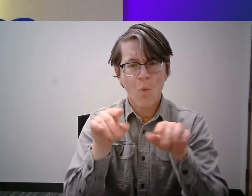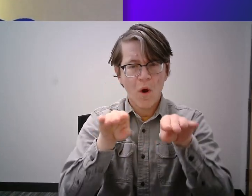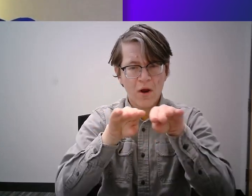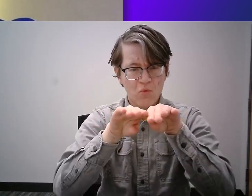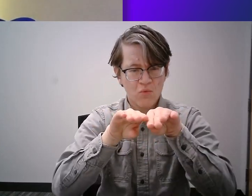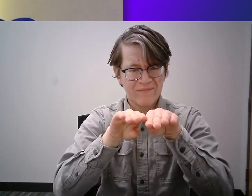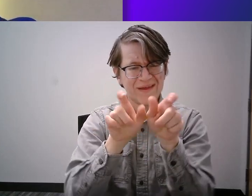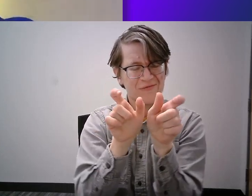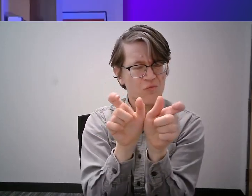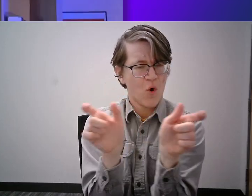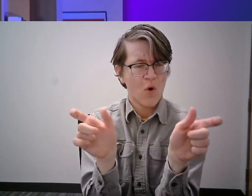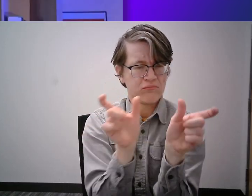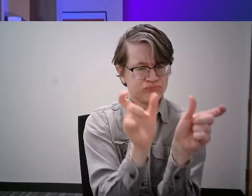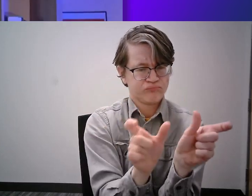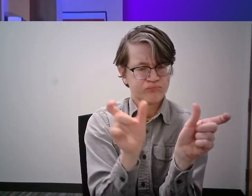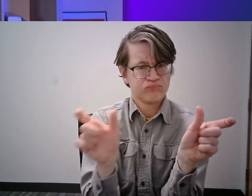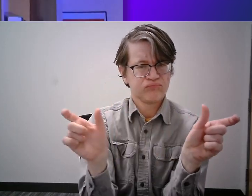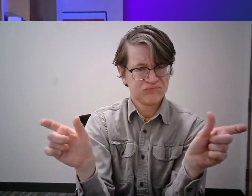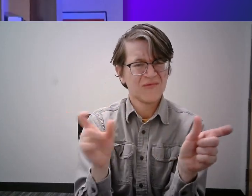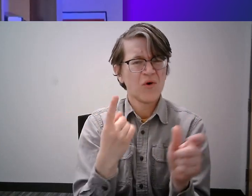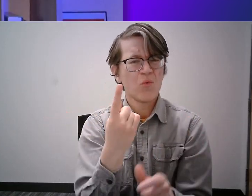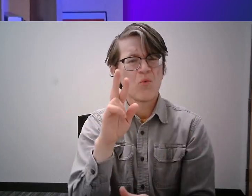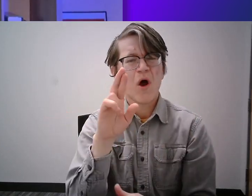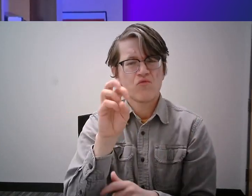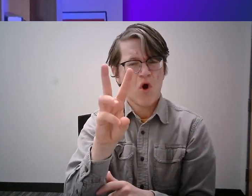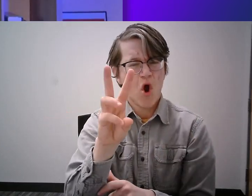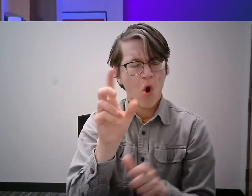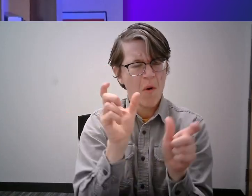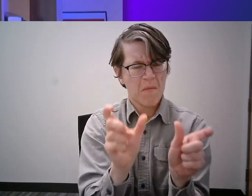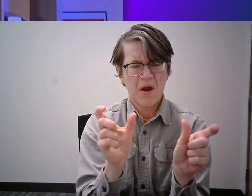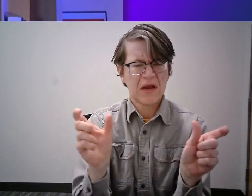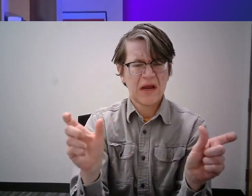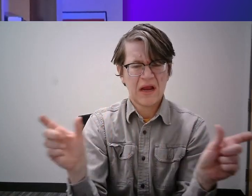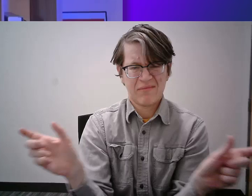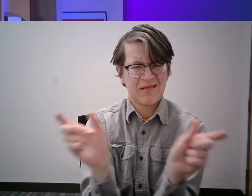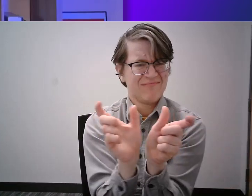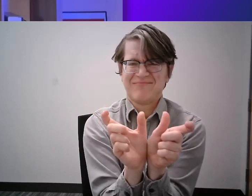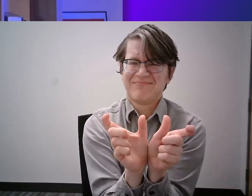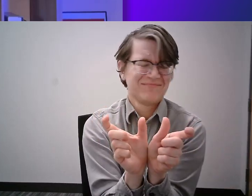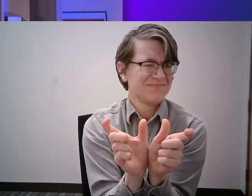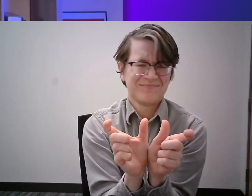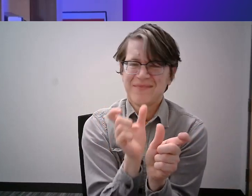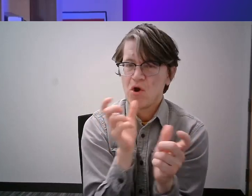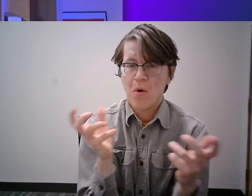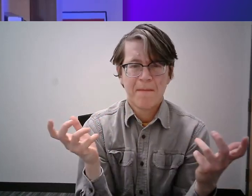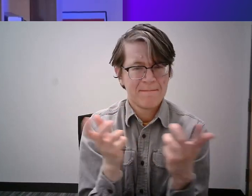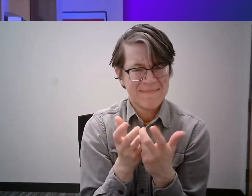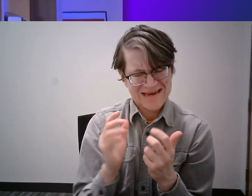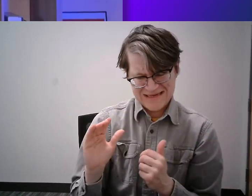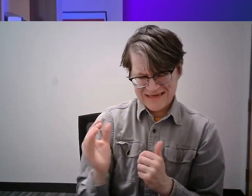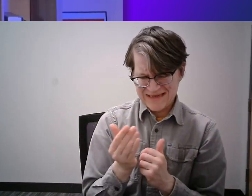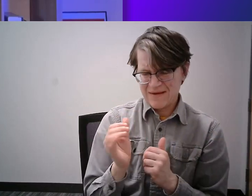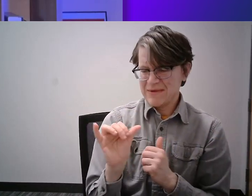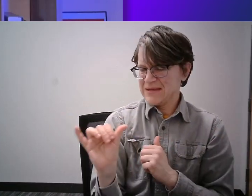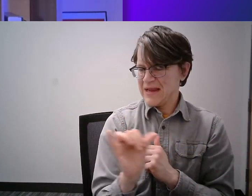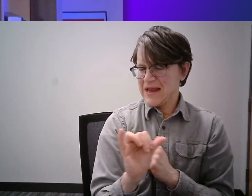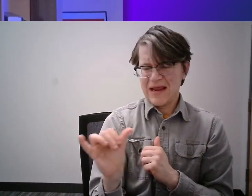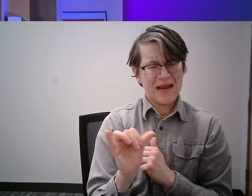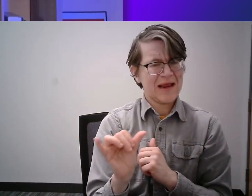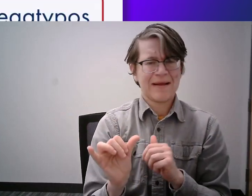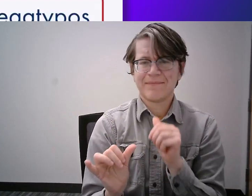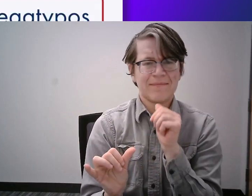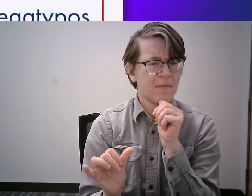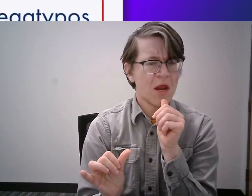is serious here. Because on a superficial level, they seem very similar, but they are